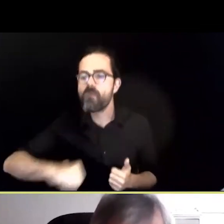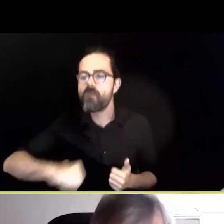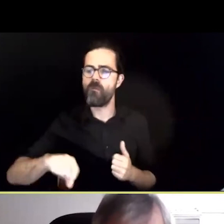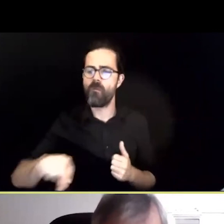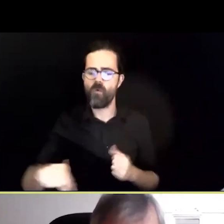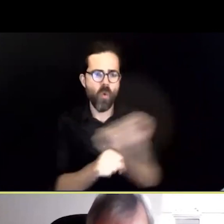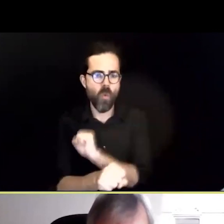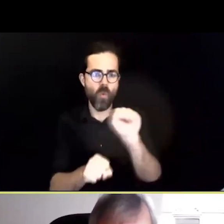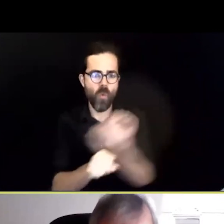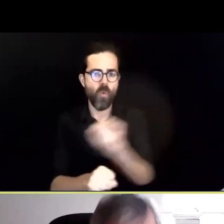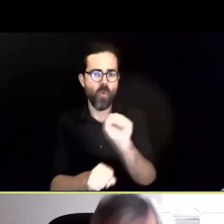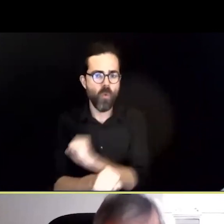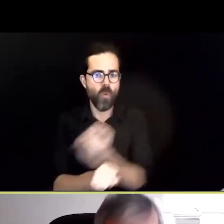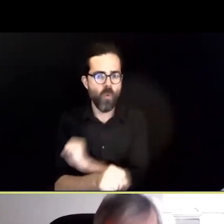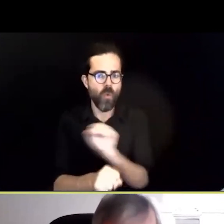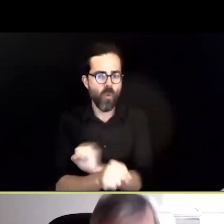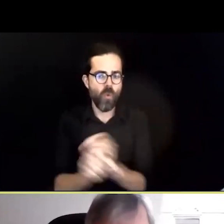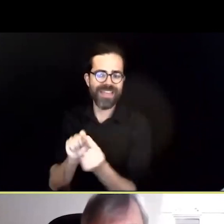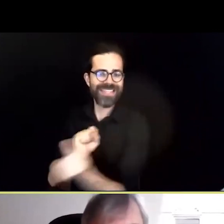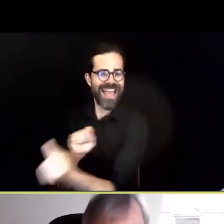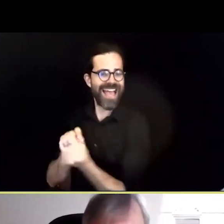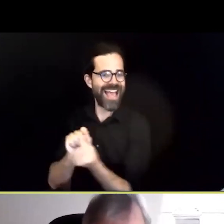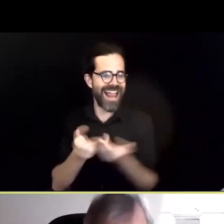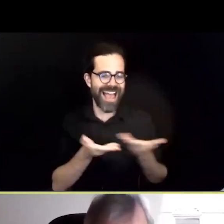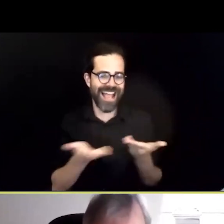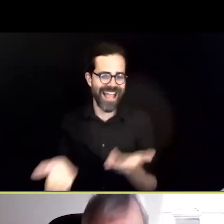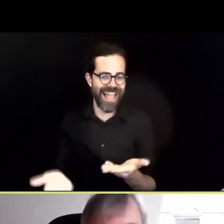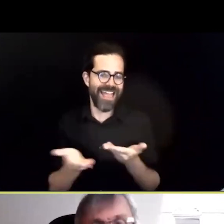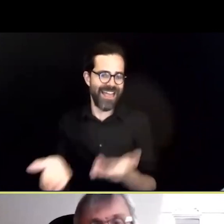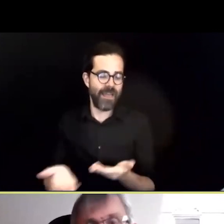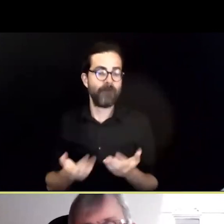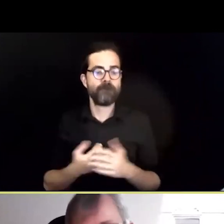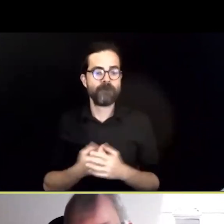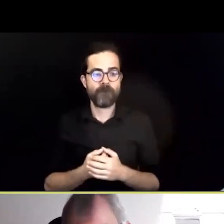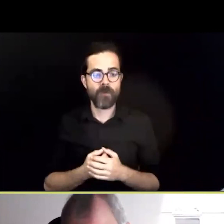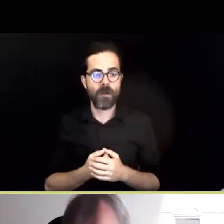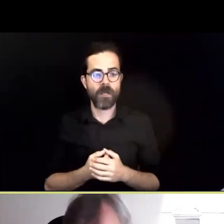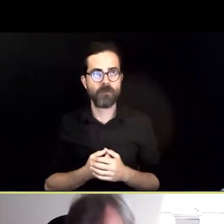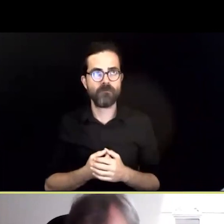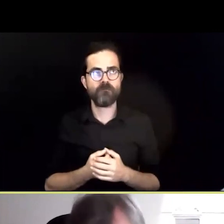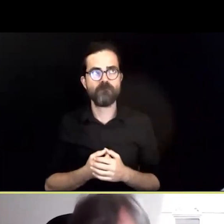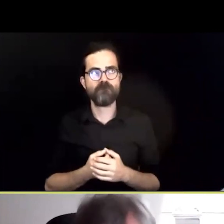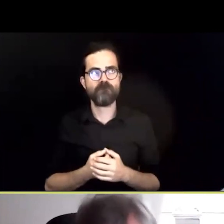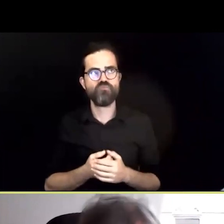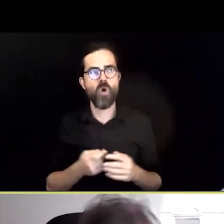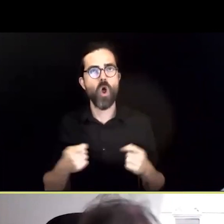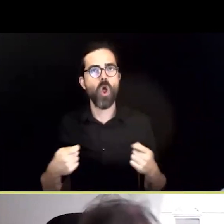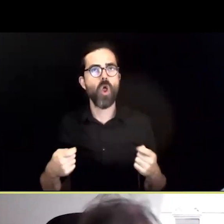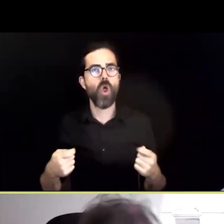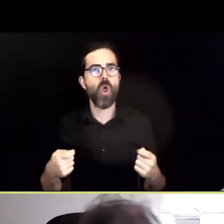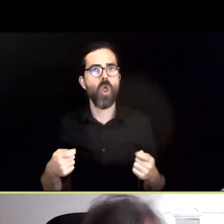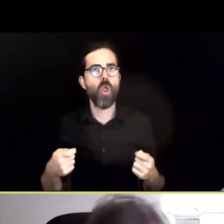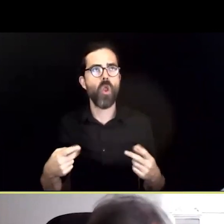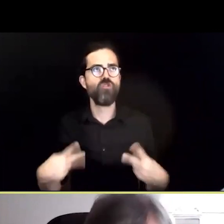Telecare services, which is normally by the local authority to a